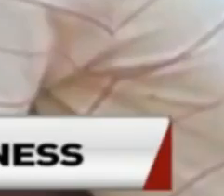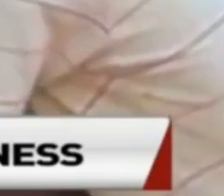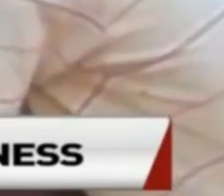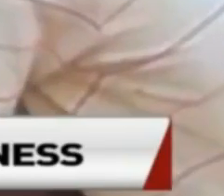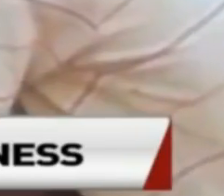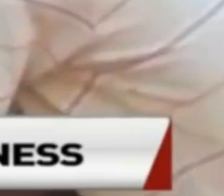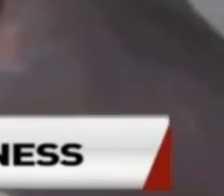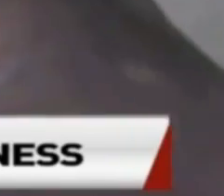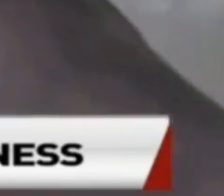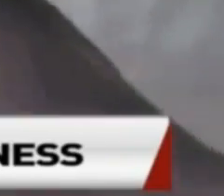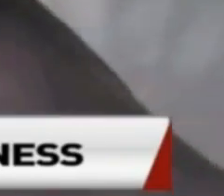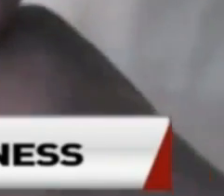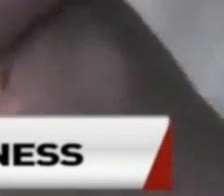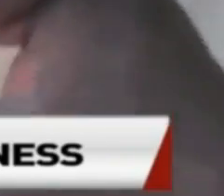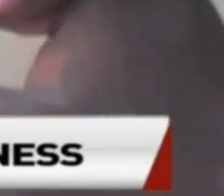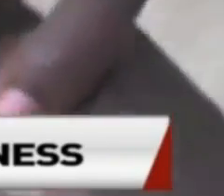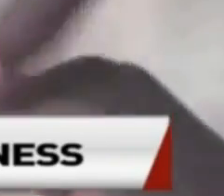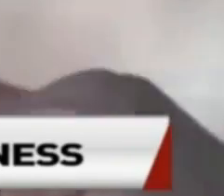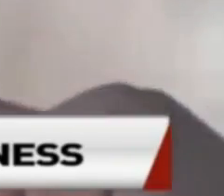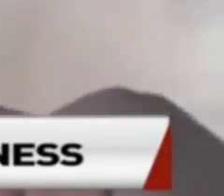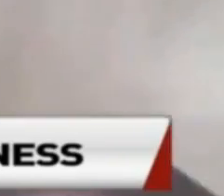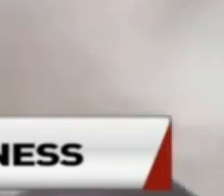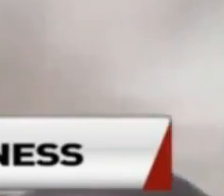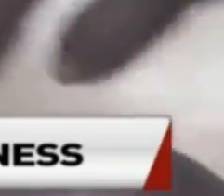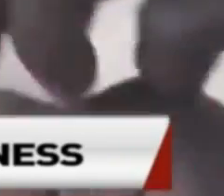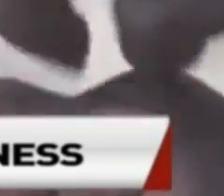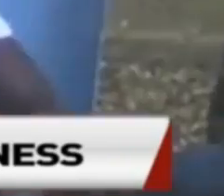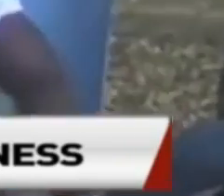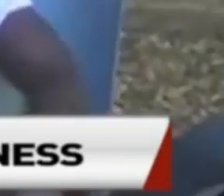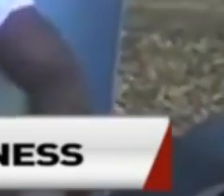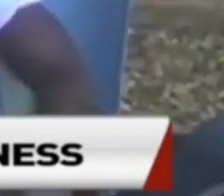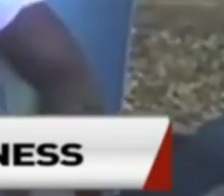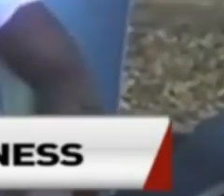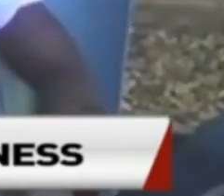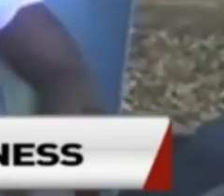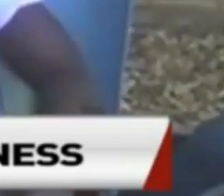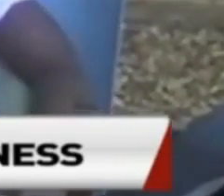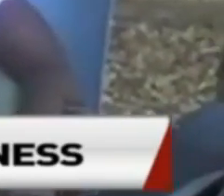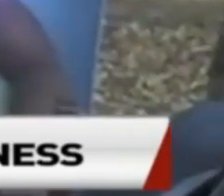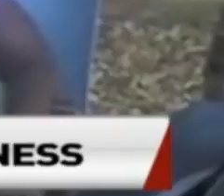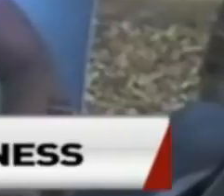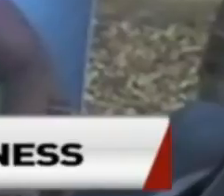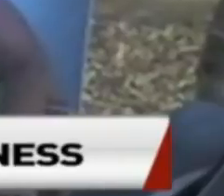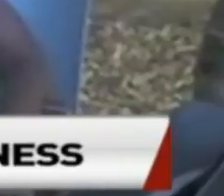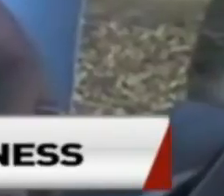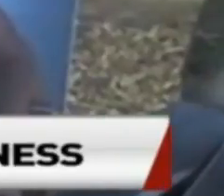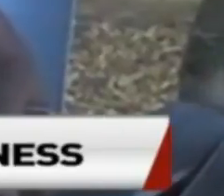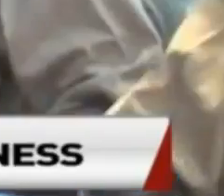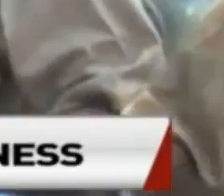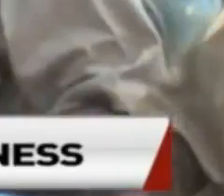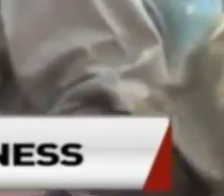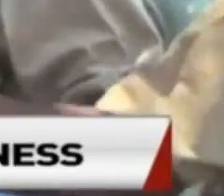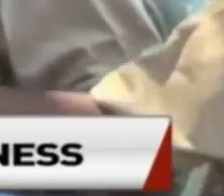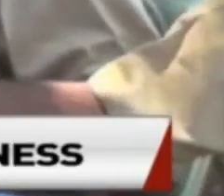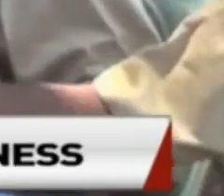Coming up, Huduma number clerks cry for their dues and the bigger problem of youth unemployment.